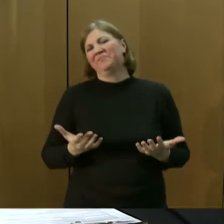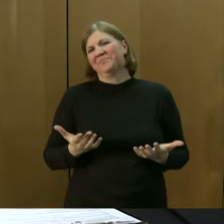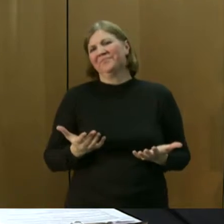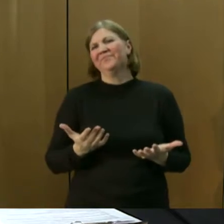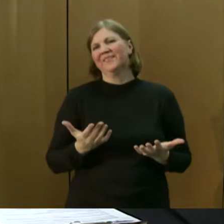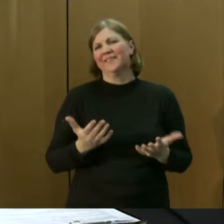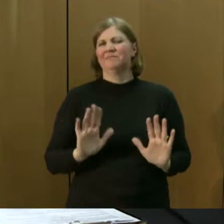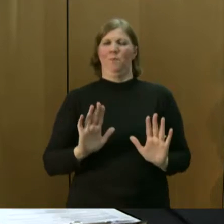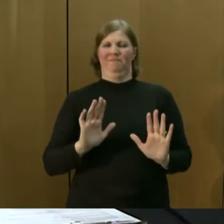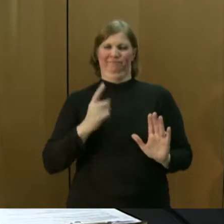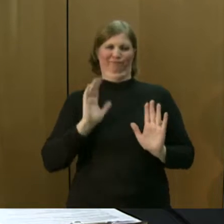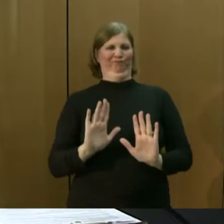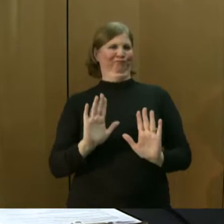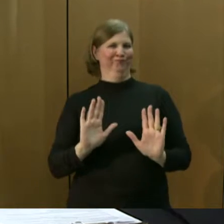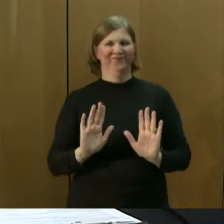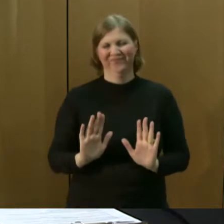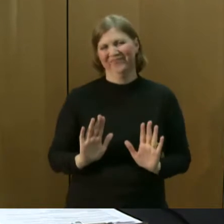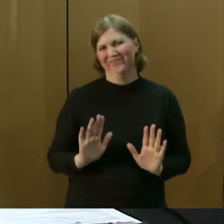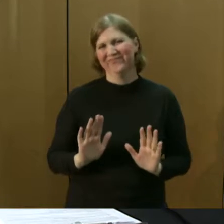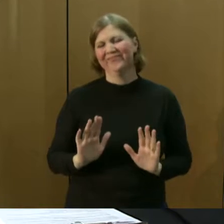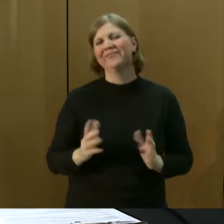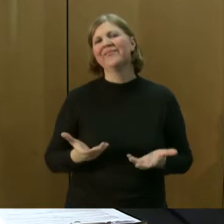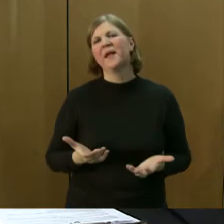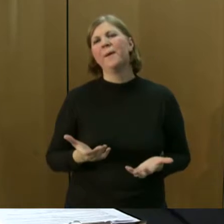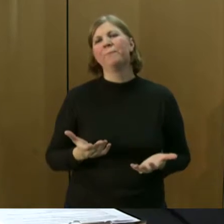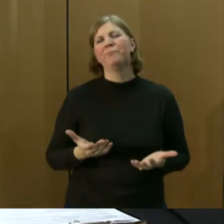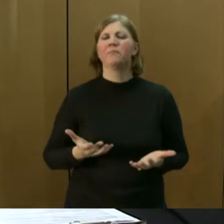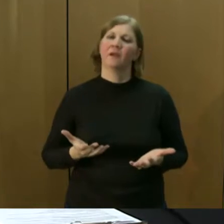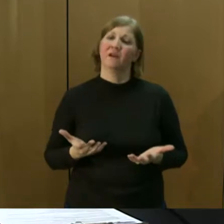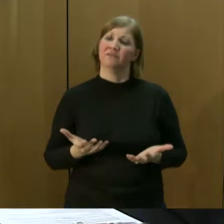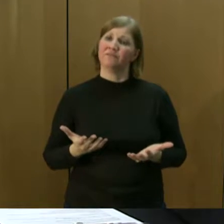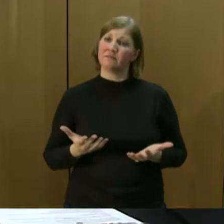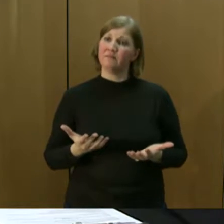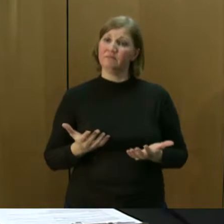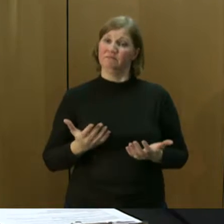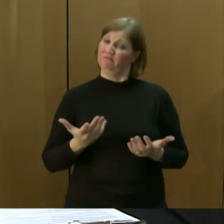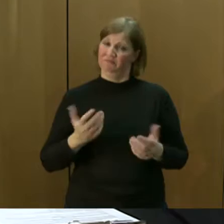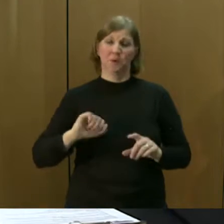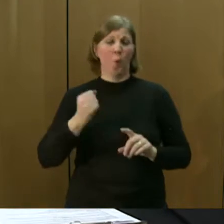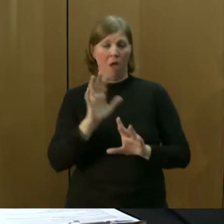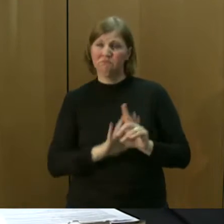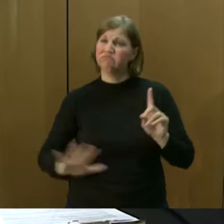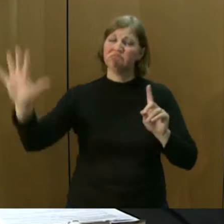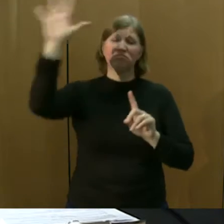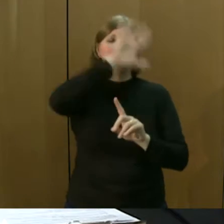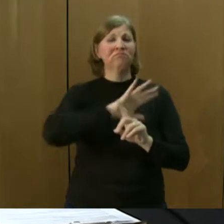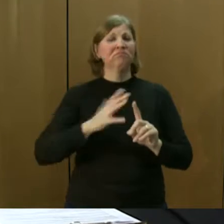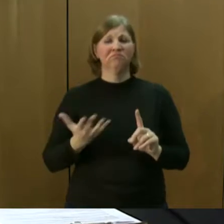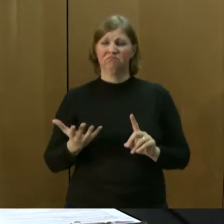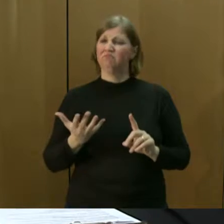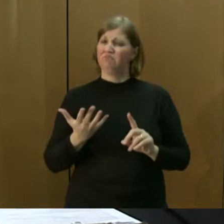direct people to that section of the website. There are some regional funding streams that are available some years they're